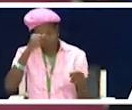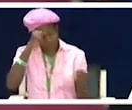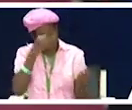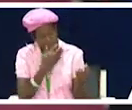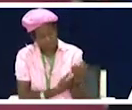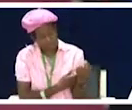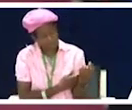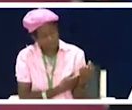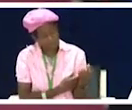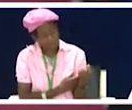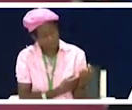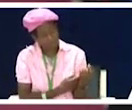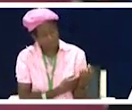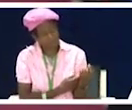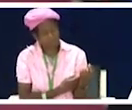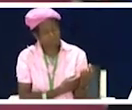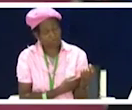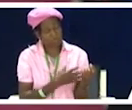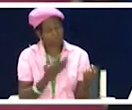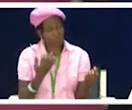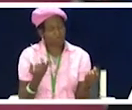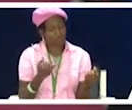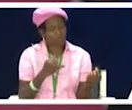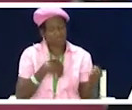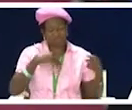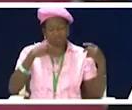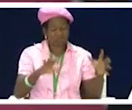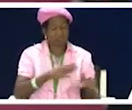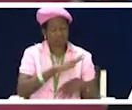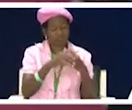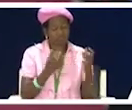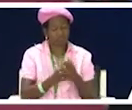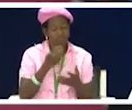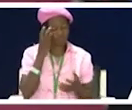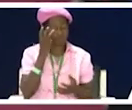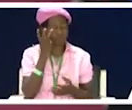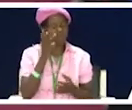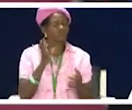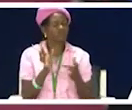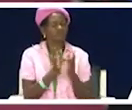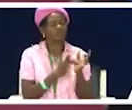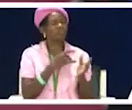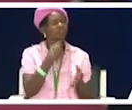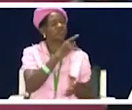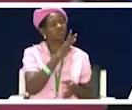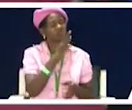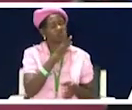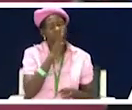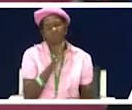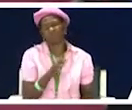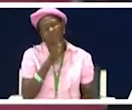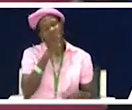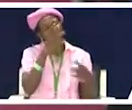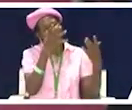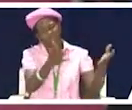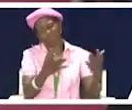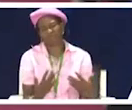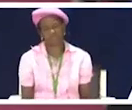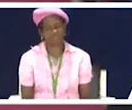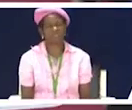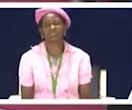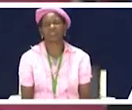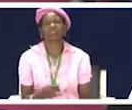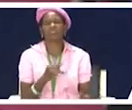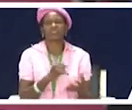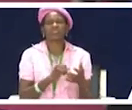son, they've run out of wine. And Jesus said to Mama, Mama, the time